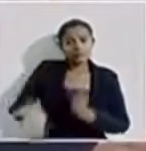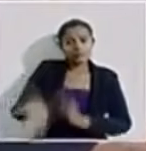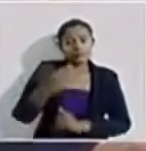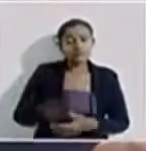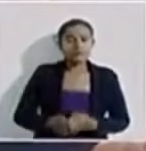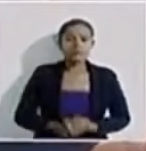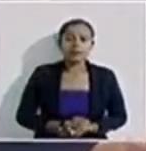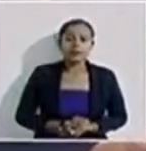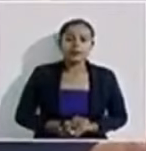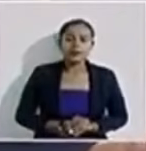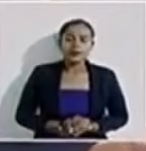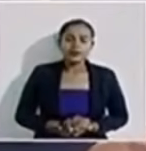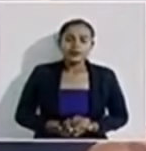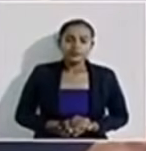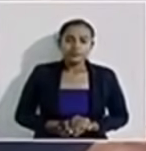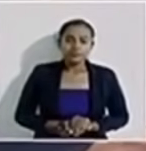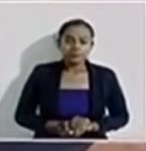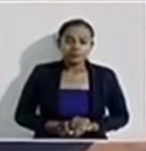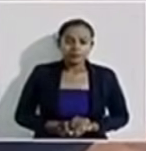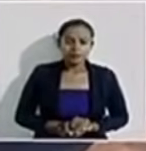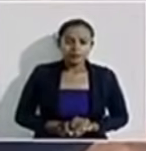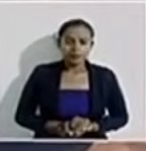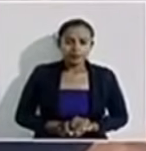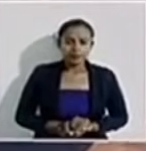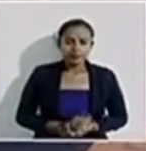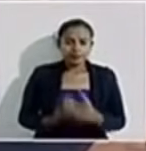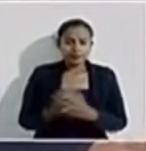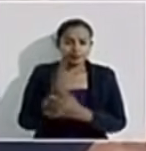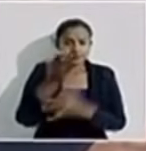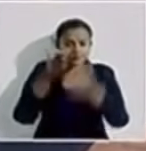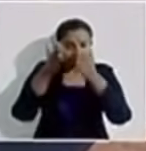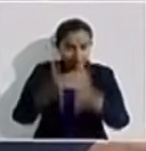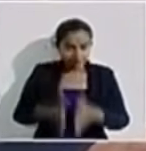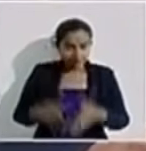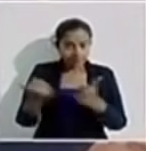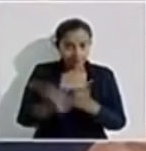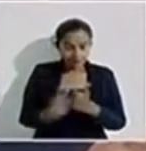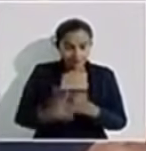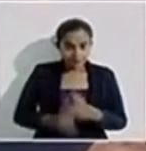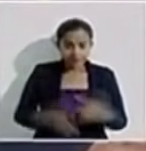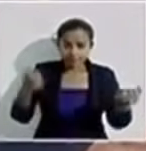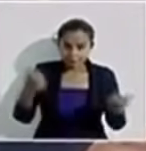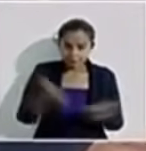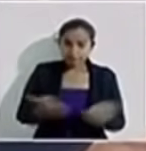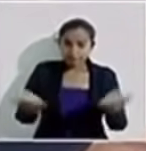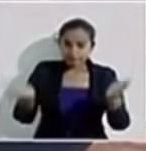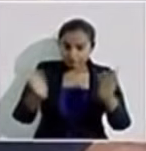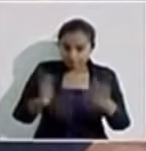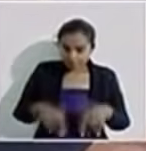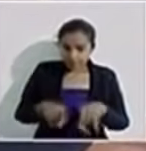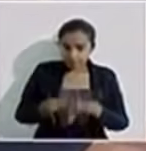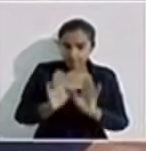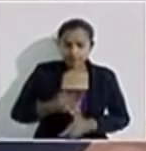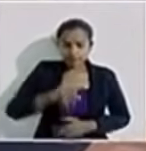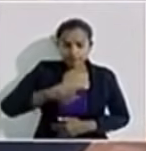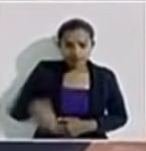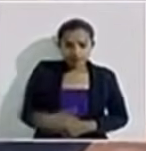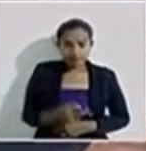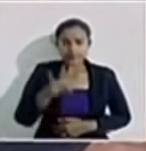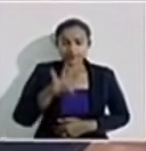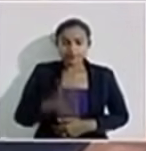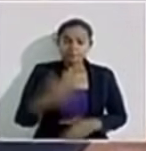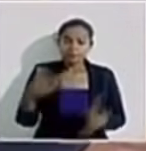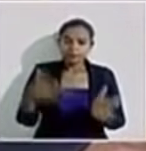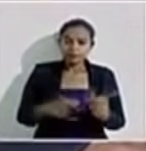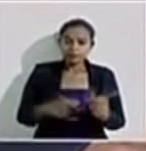The Lotus Tower was constructed with an investment worth in excess of $104 million and it continues to be